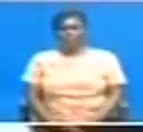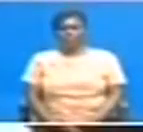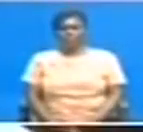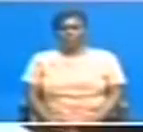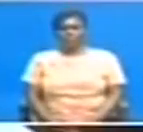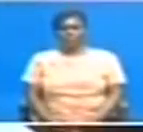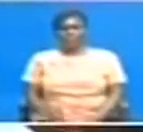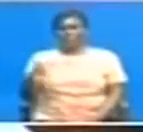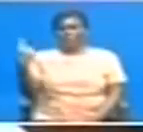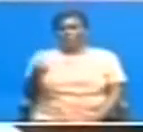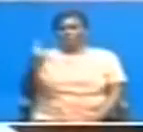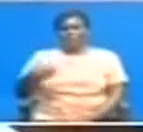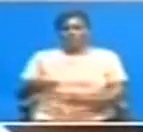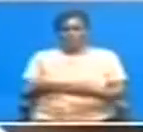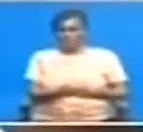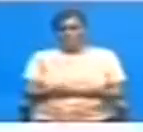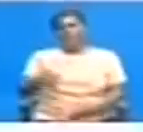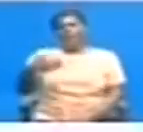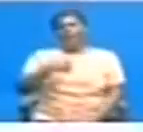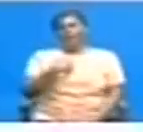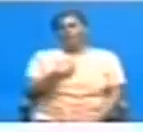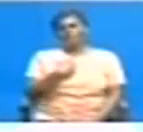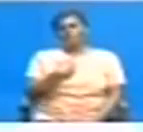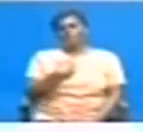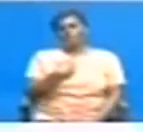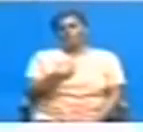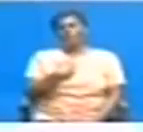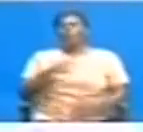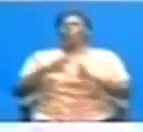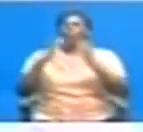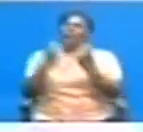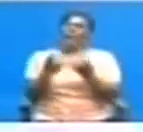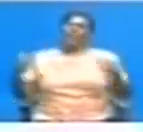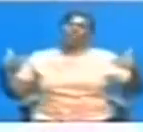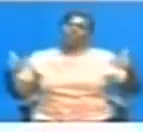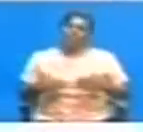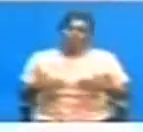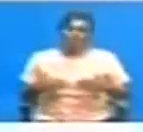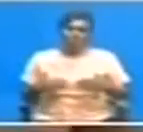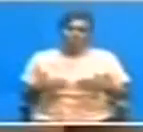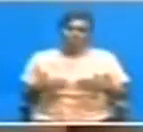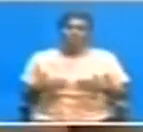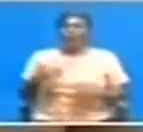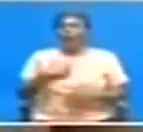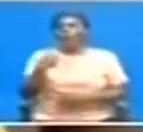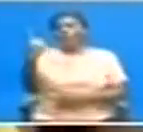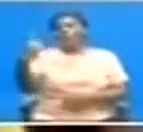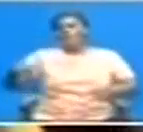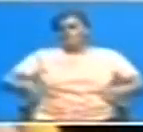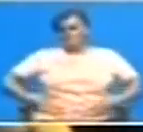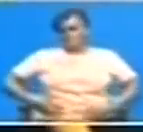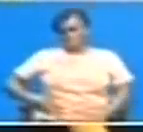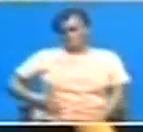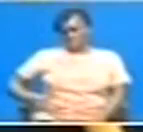This is the only kid I've seen with my eyes. The world was in shock to learn that innocently he lives with only one kidney,